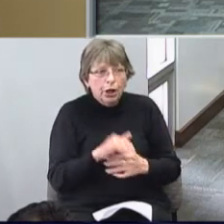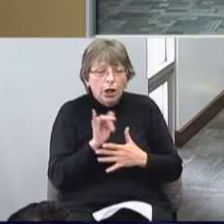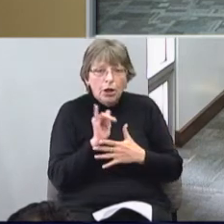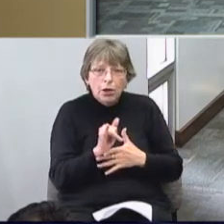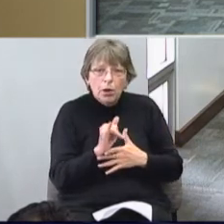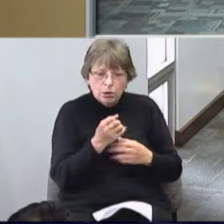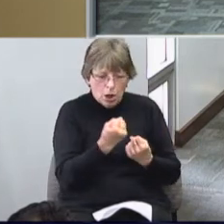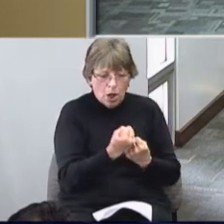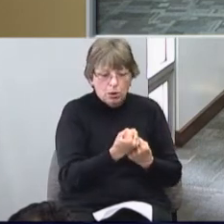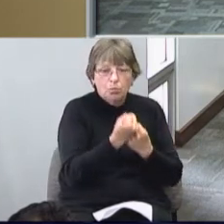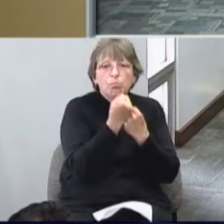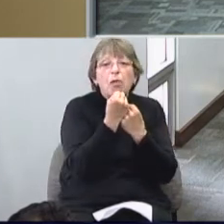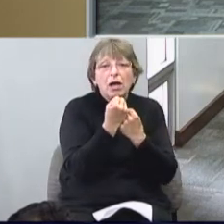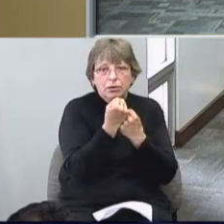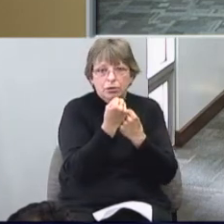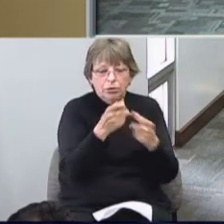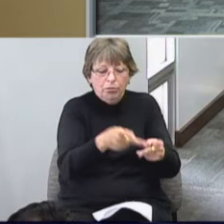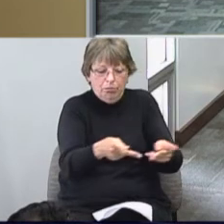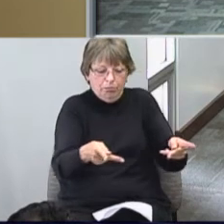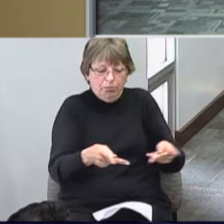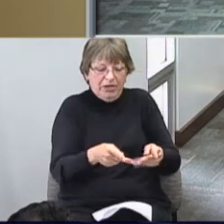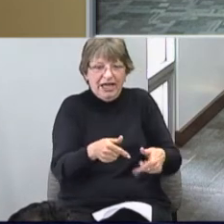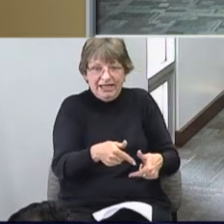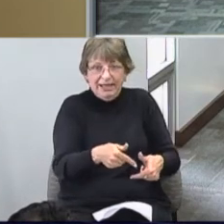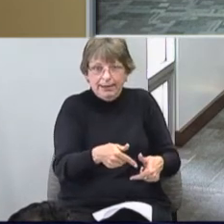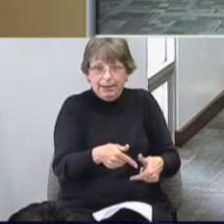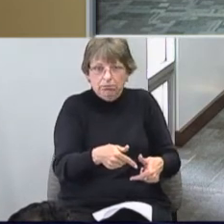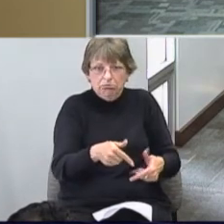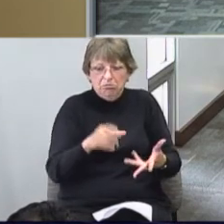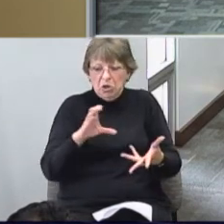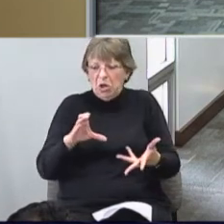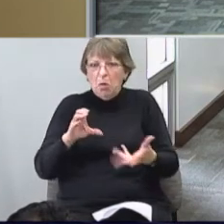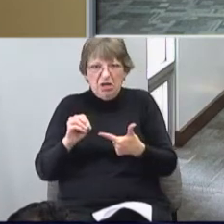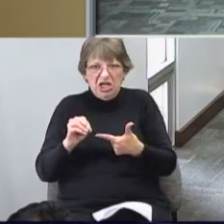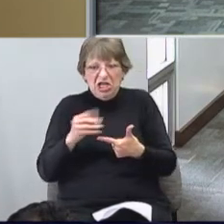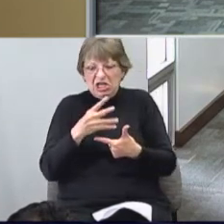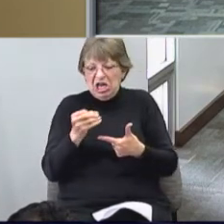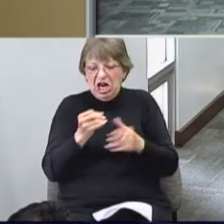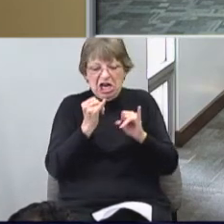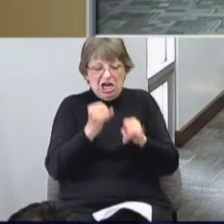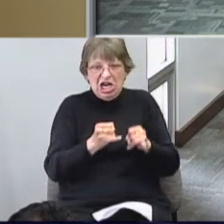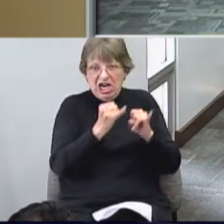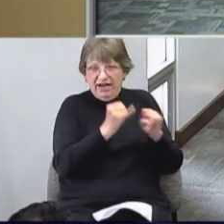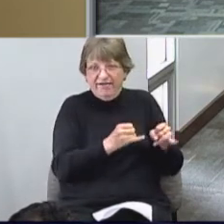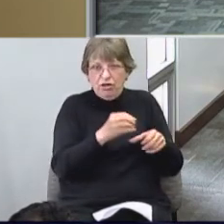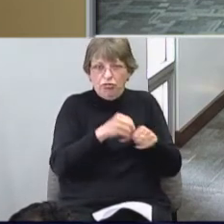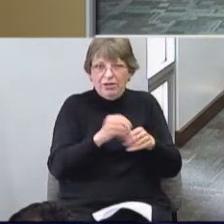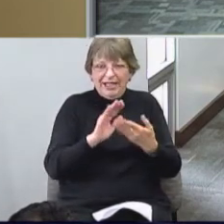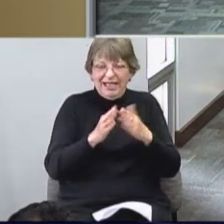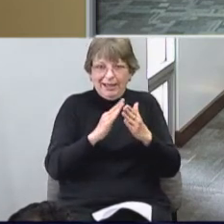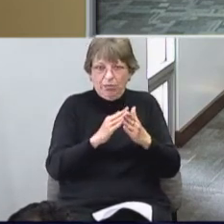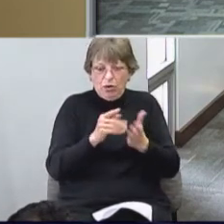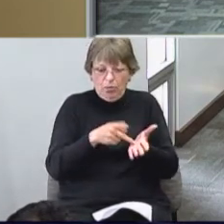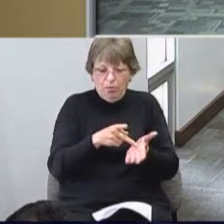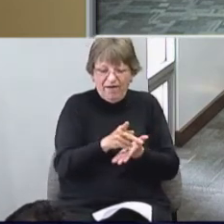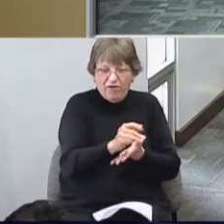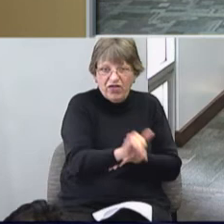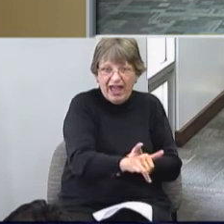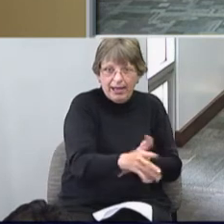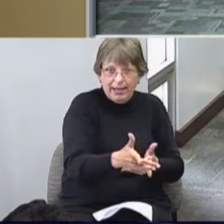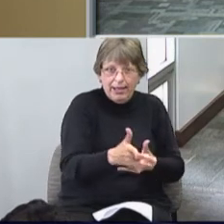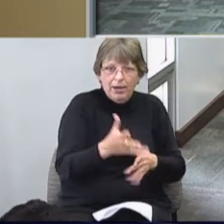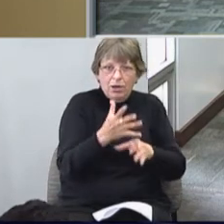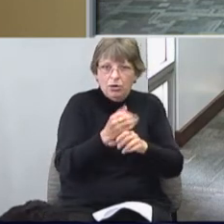sponsored by companies and individuals in our community. And so we get